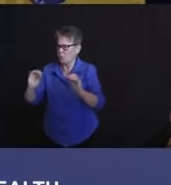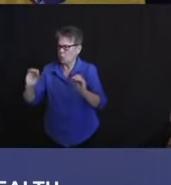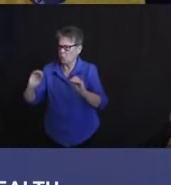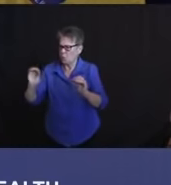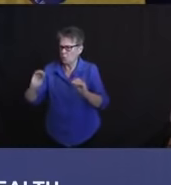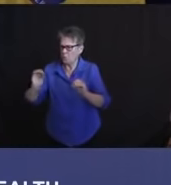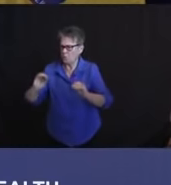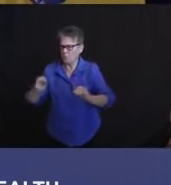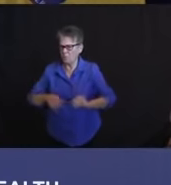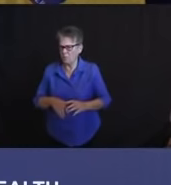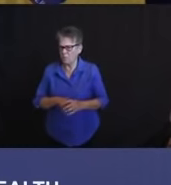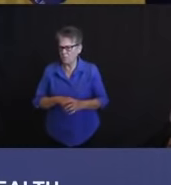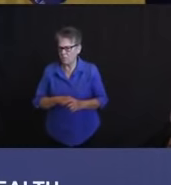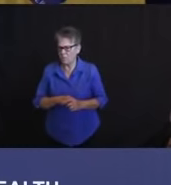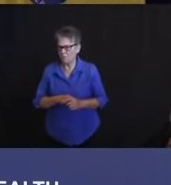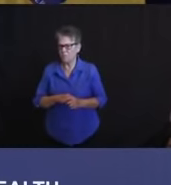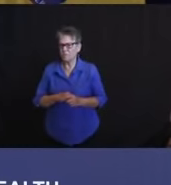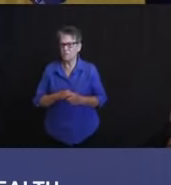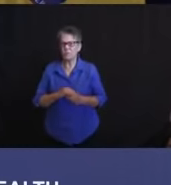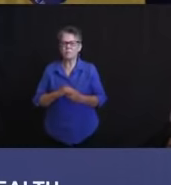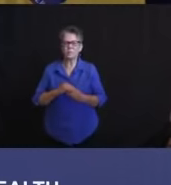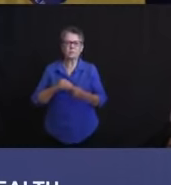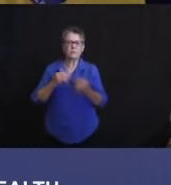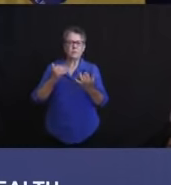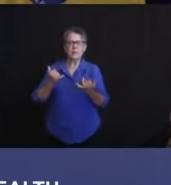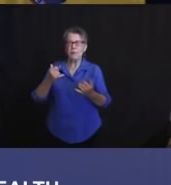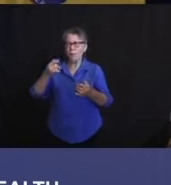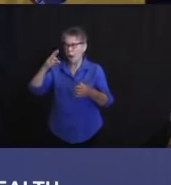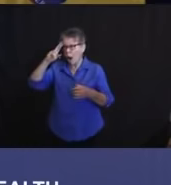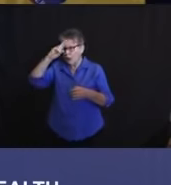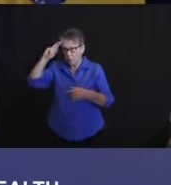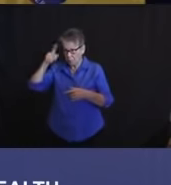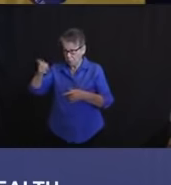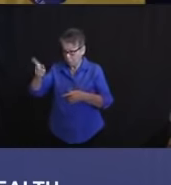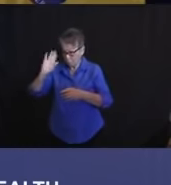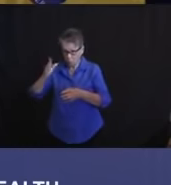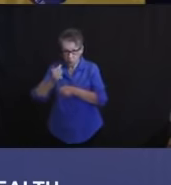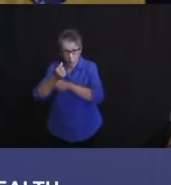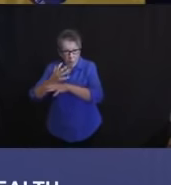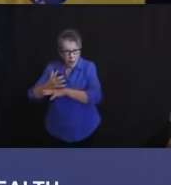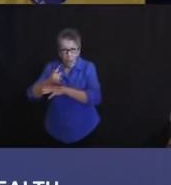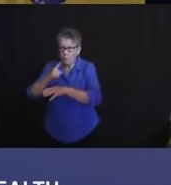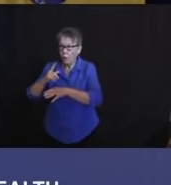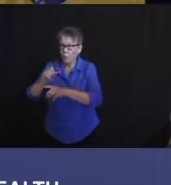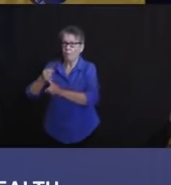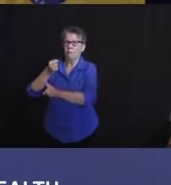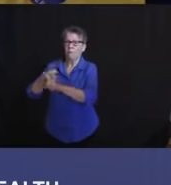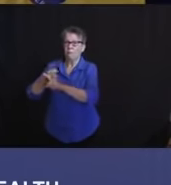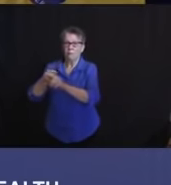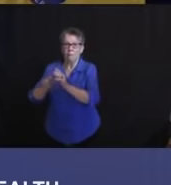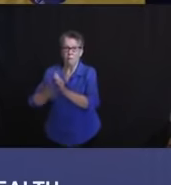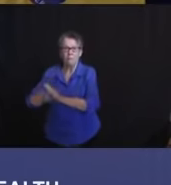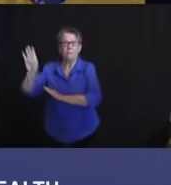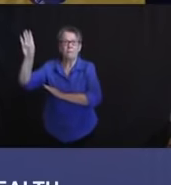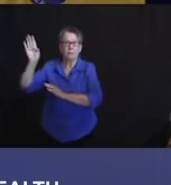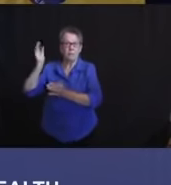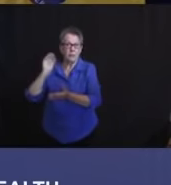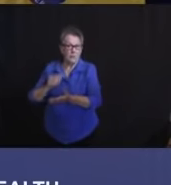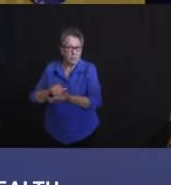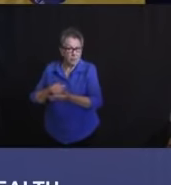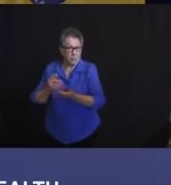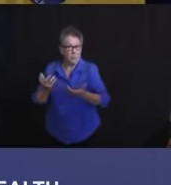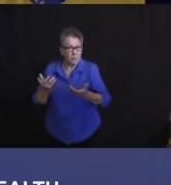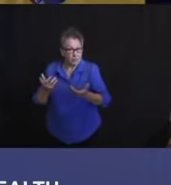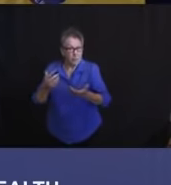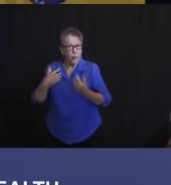George Helmy and others are coming up with the protocols of what we expect their preparedness to be, both hospitals as well as long-term